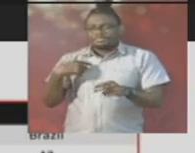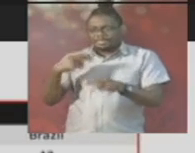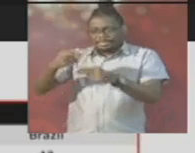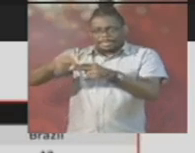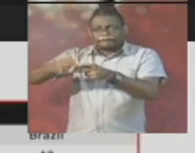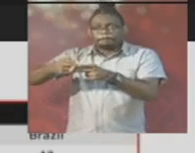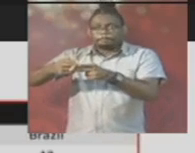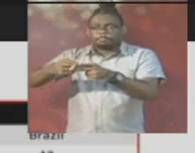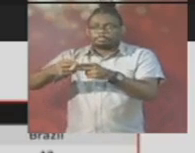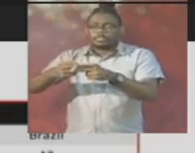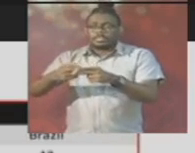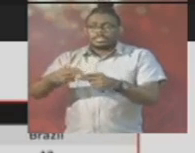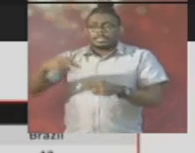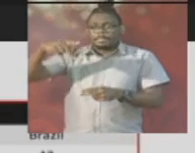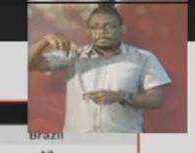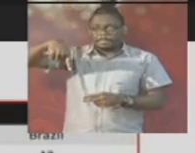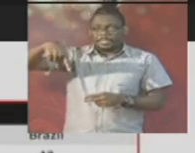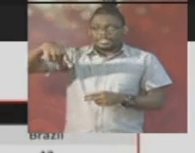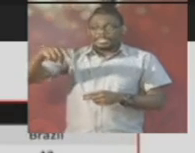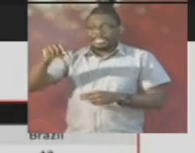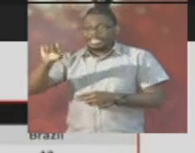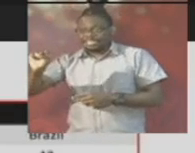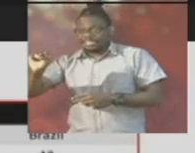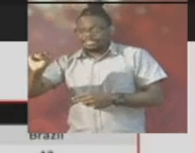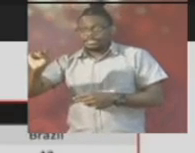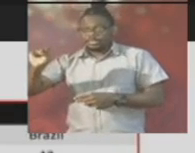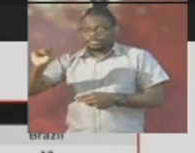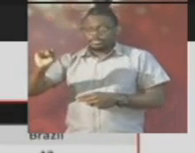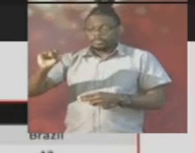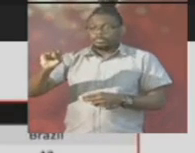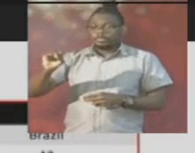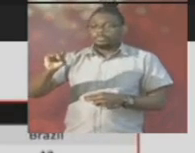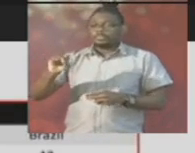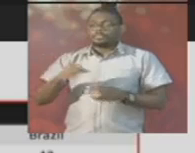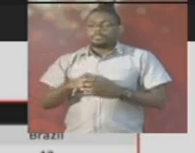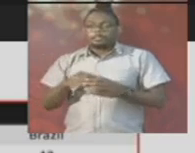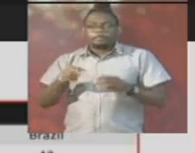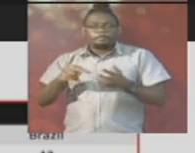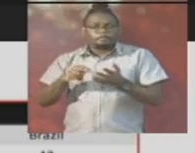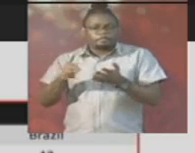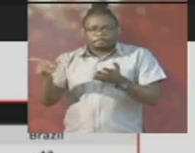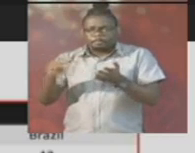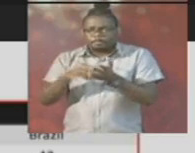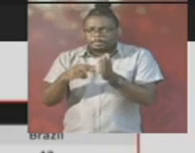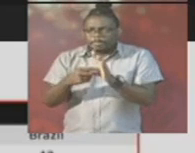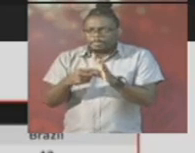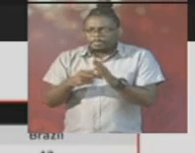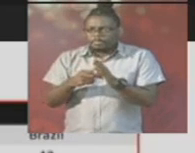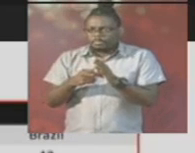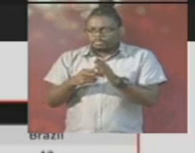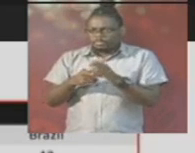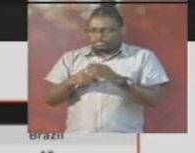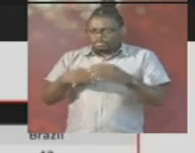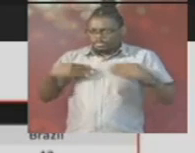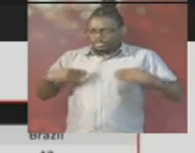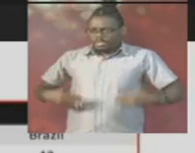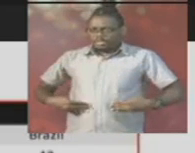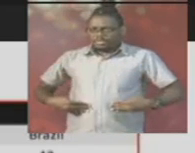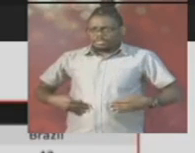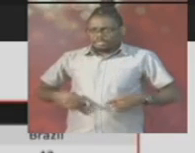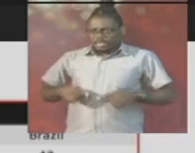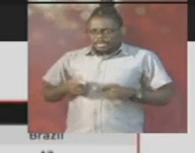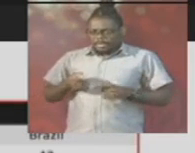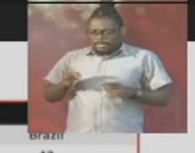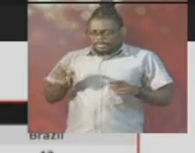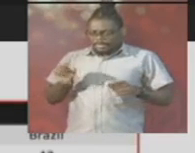spike protein is a major target for the protective immune response. And it's also the protein around which